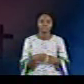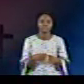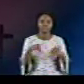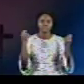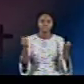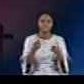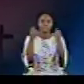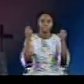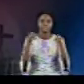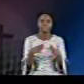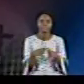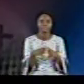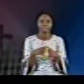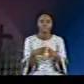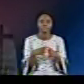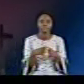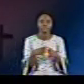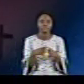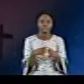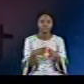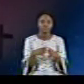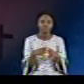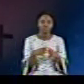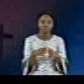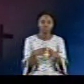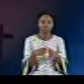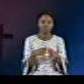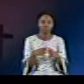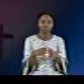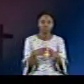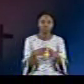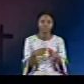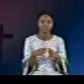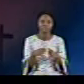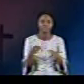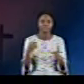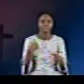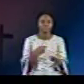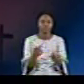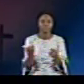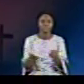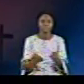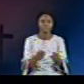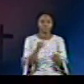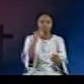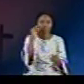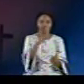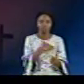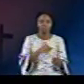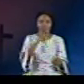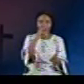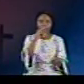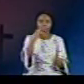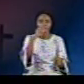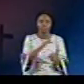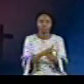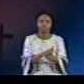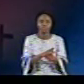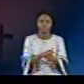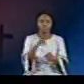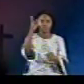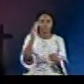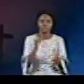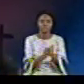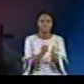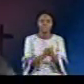Christian Richard. We came all the way from Brass Island. We entered yesterday, and I promised God at the Taraba State Global Crusade that